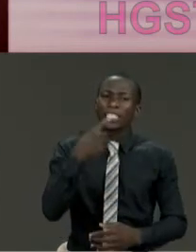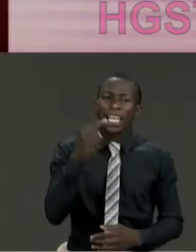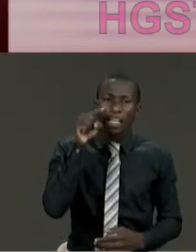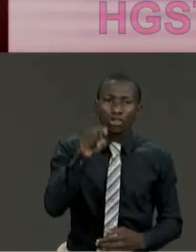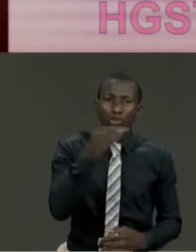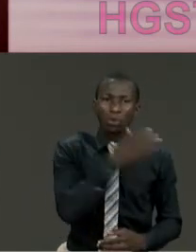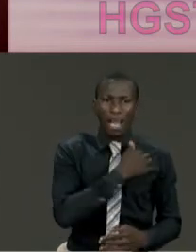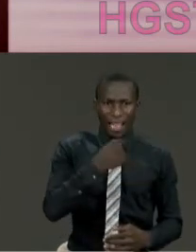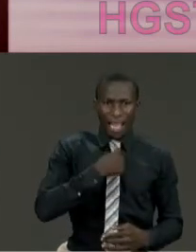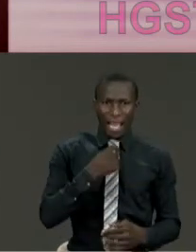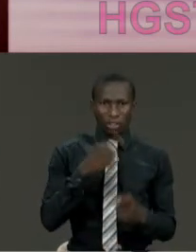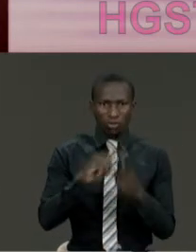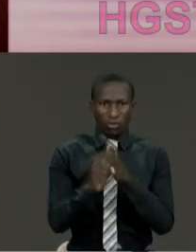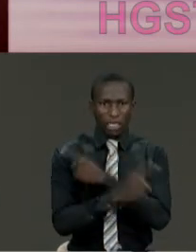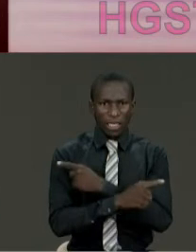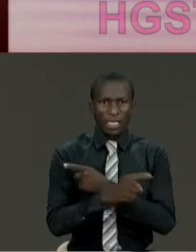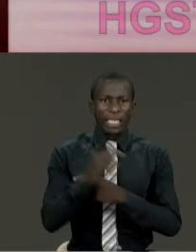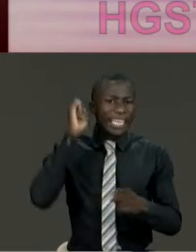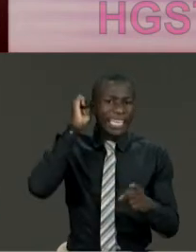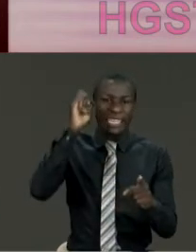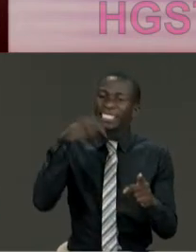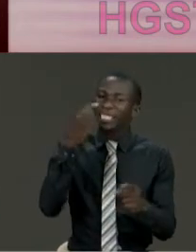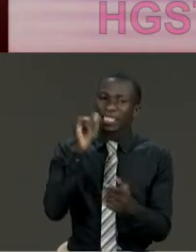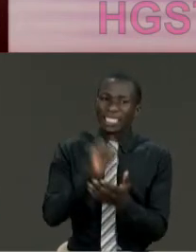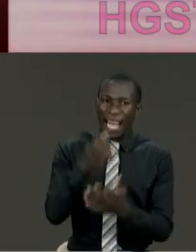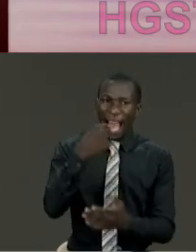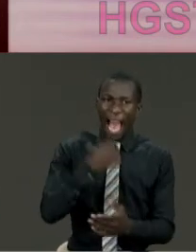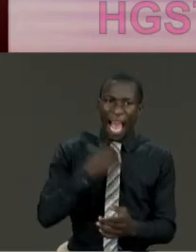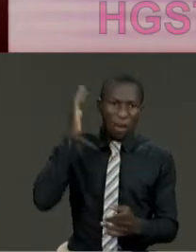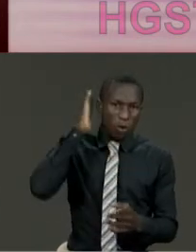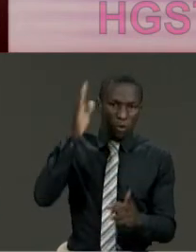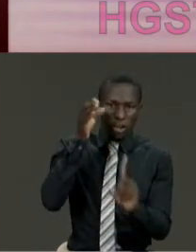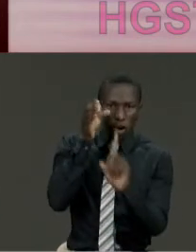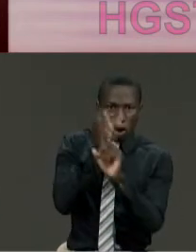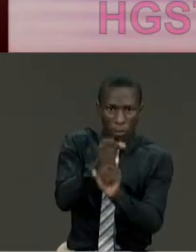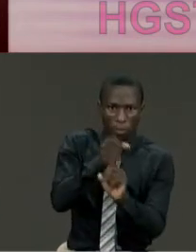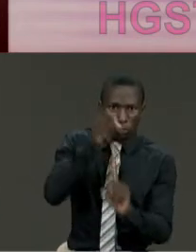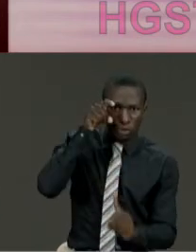today, he said, I will uphold you.